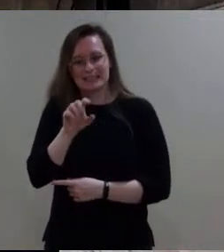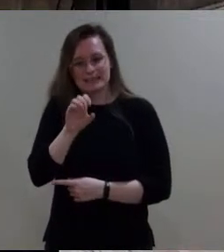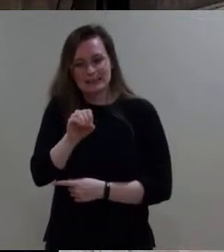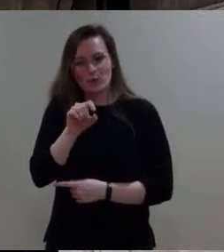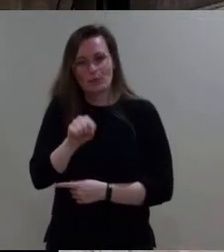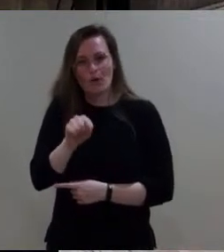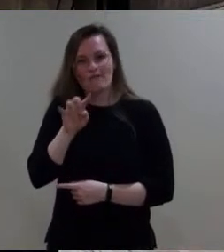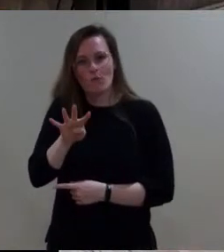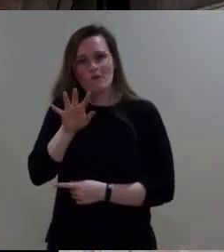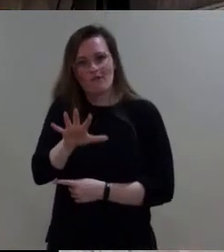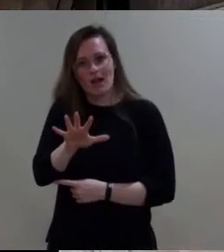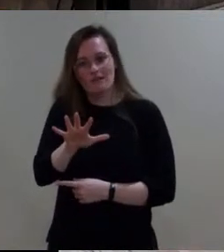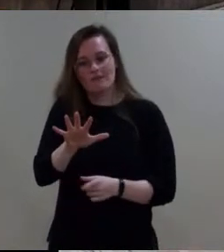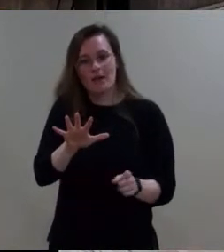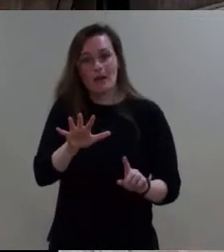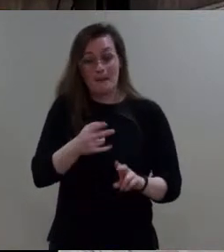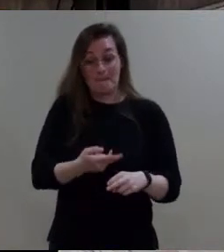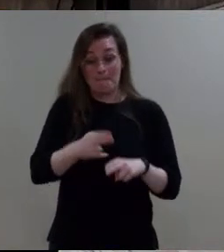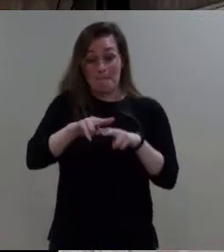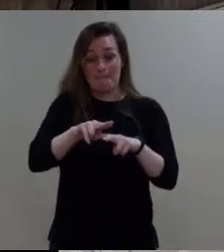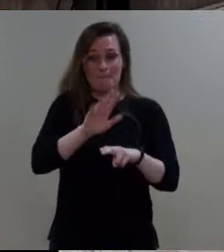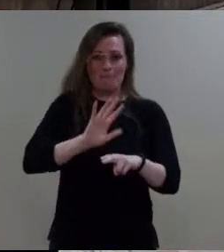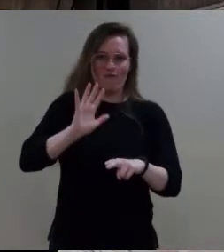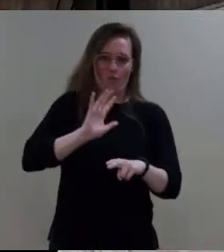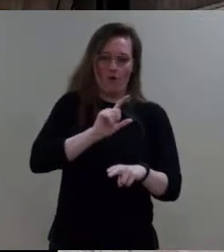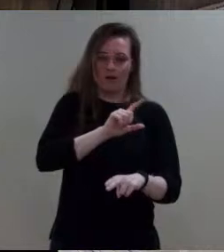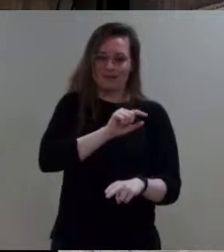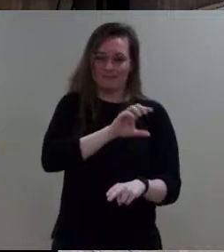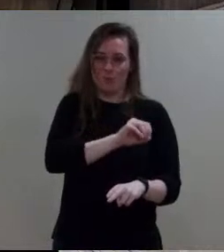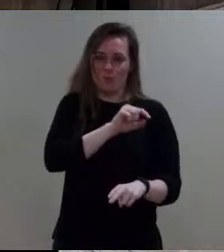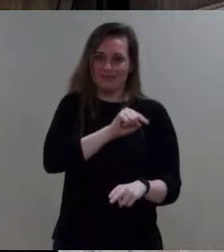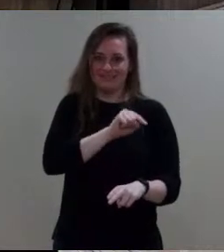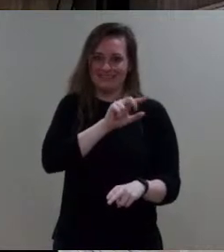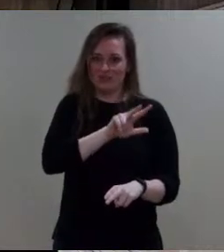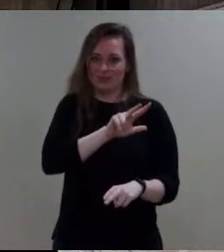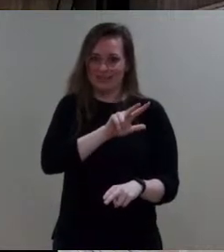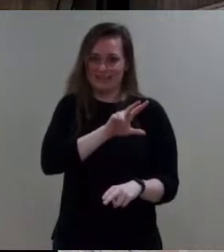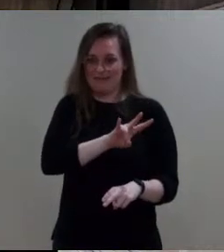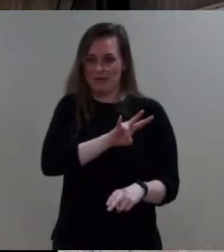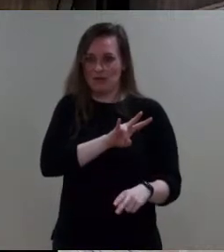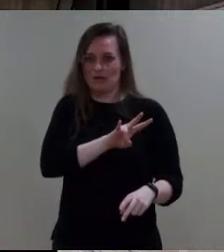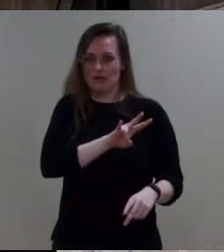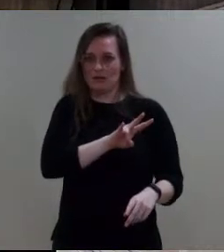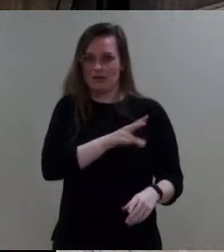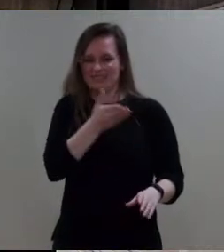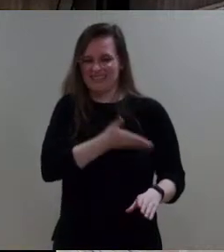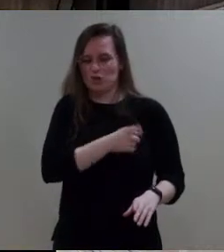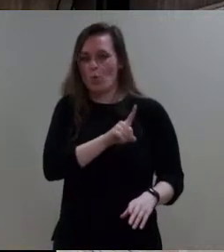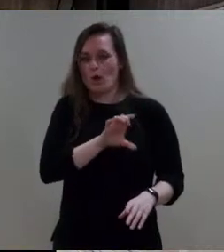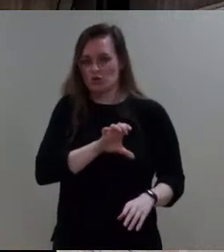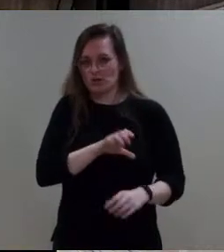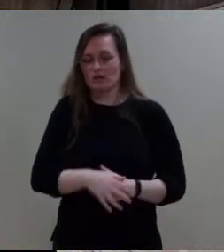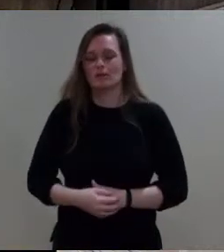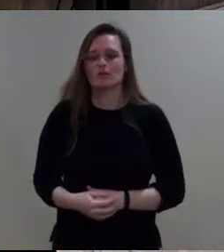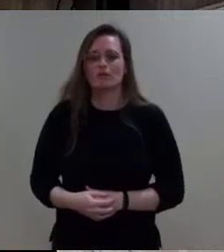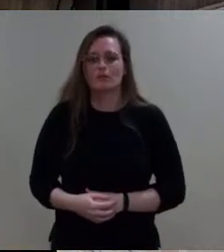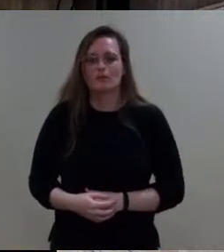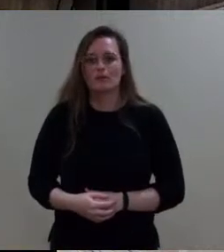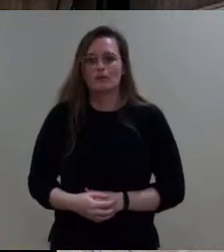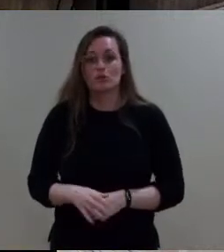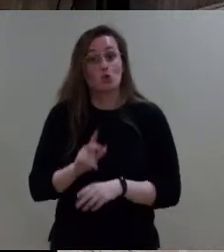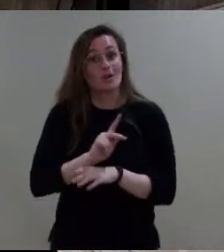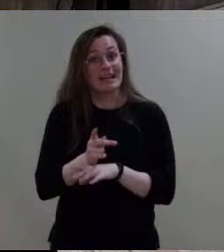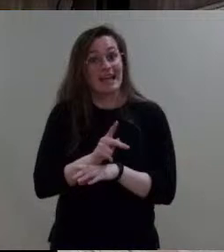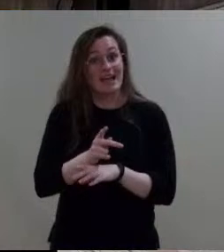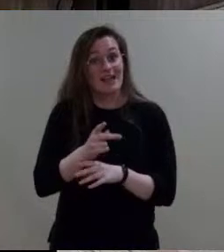from 0.0397 per 100. And I said just a few notes worth mentioning. Kentville Volunteer Fire Department did 500